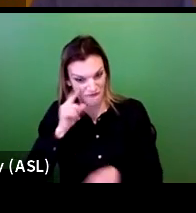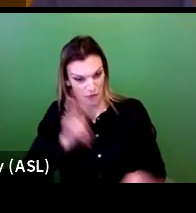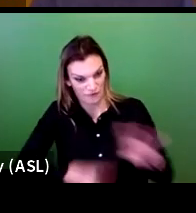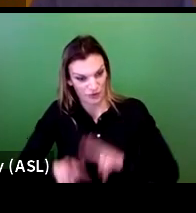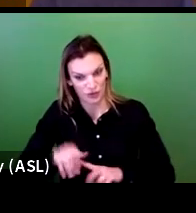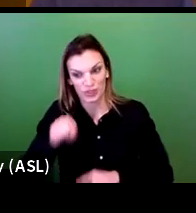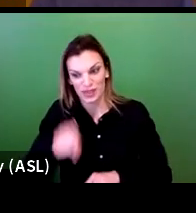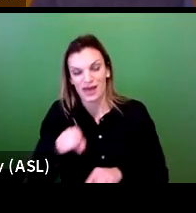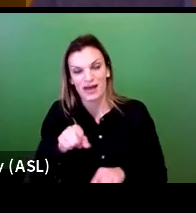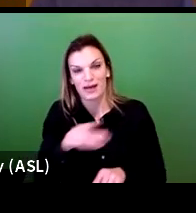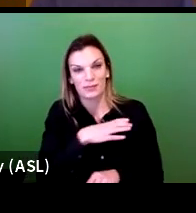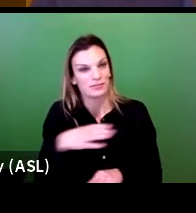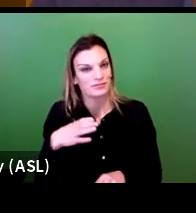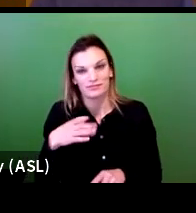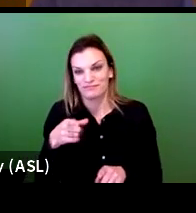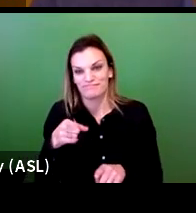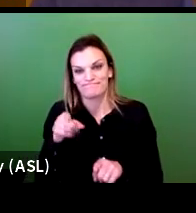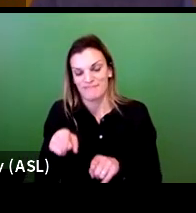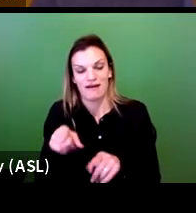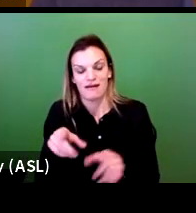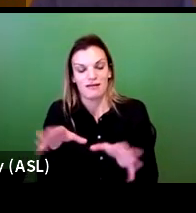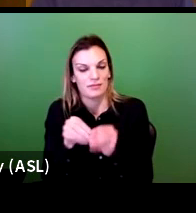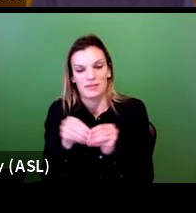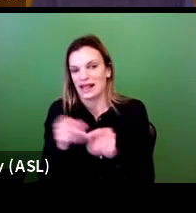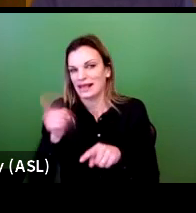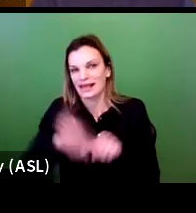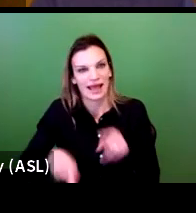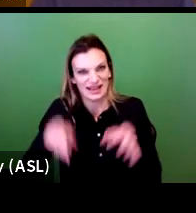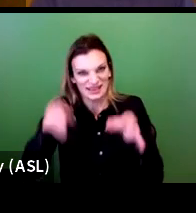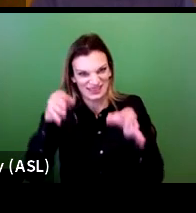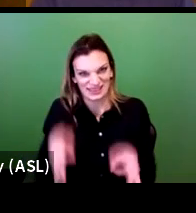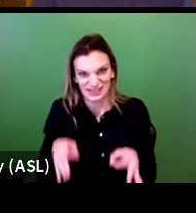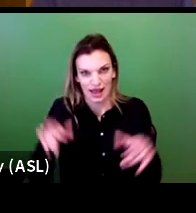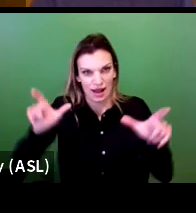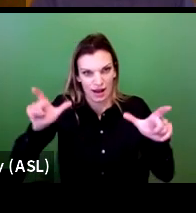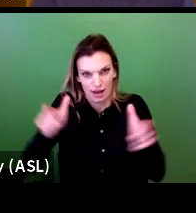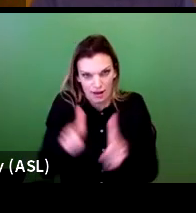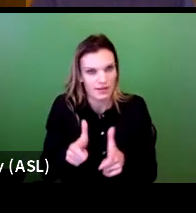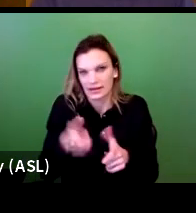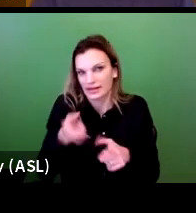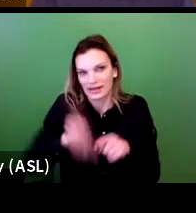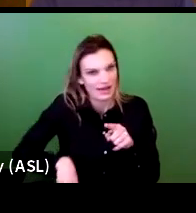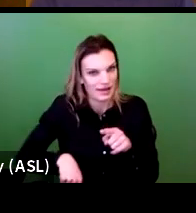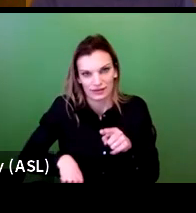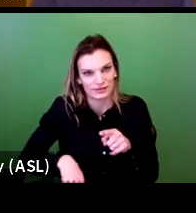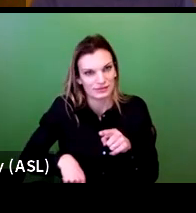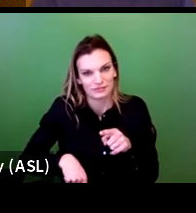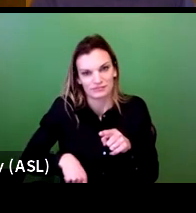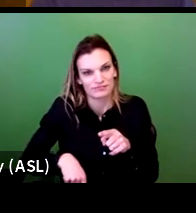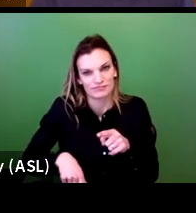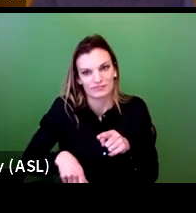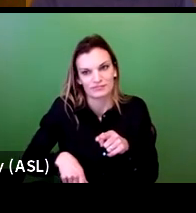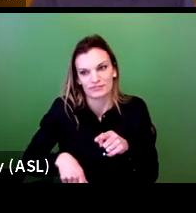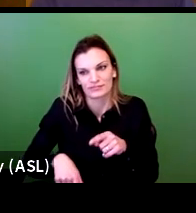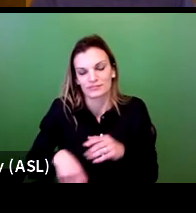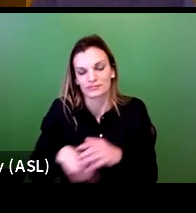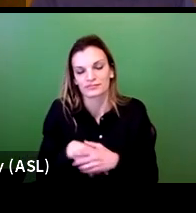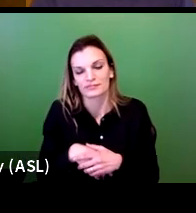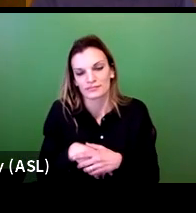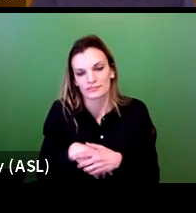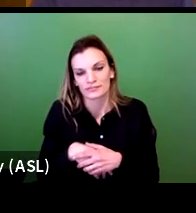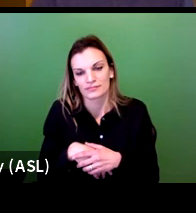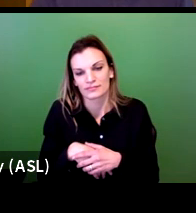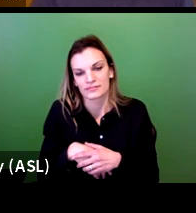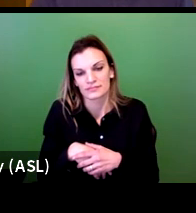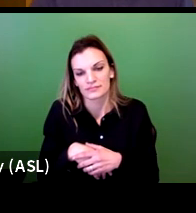advisory committee would not be able to make a decision and narrow it from 100 or 20 down to 5 or whatever the number you end up coming up